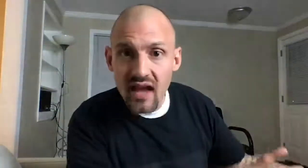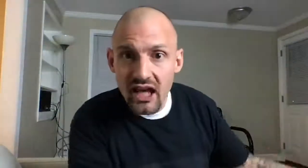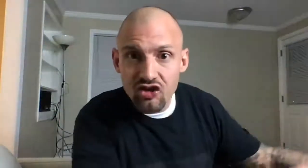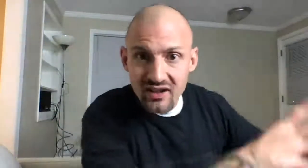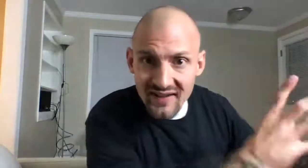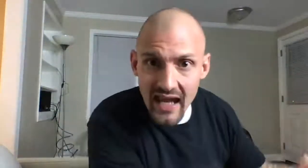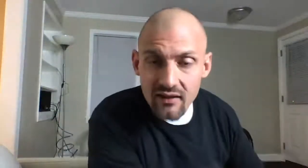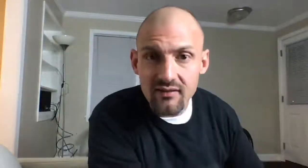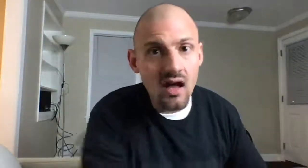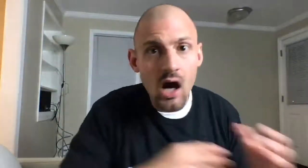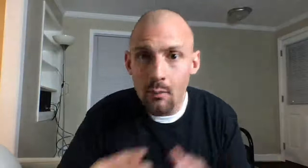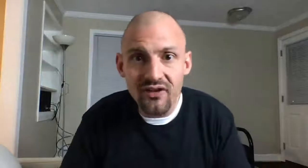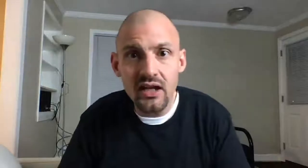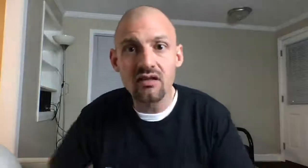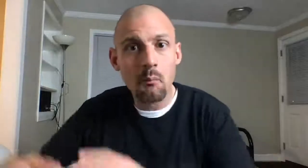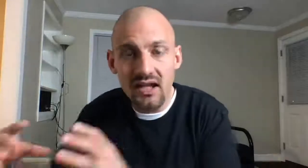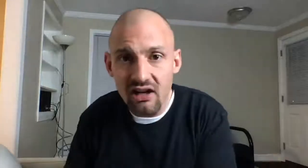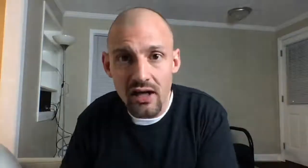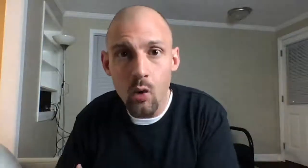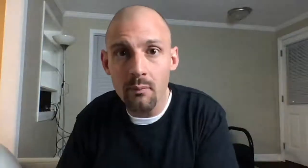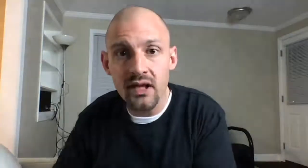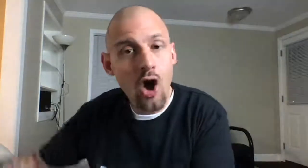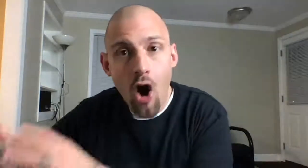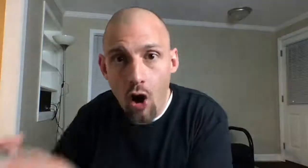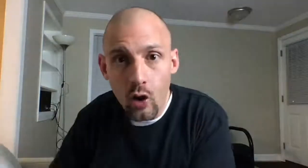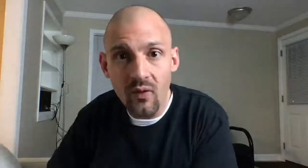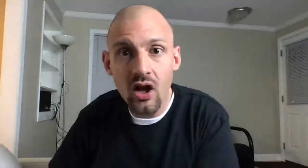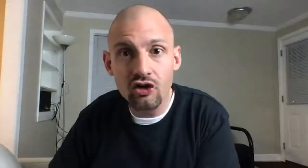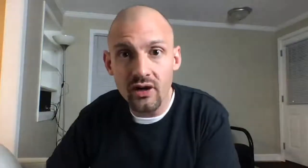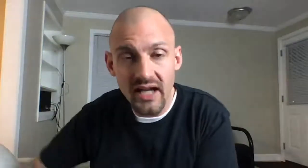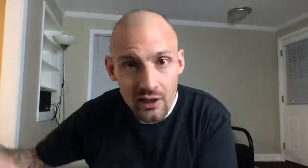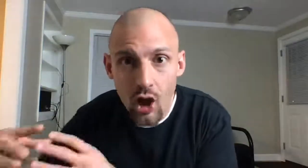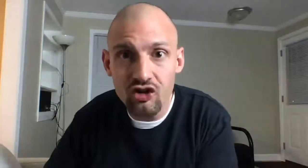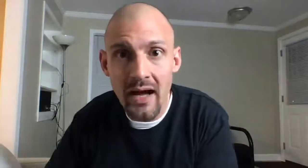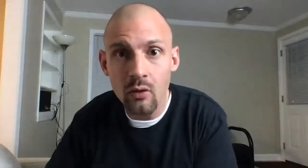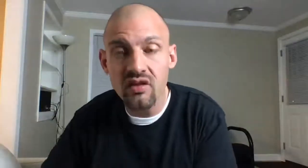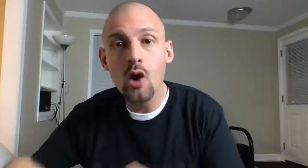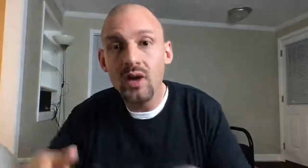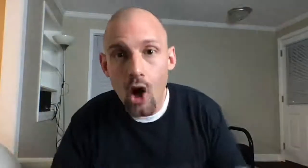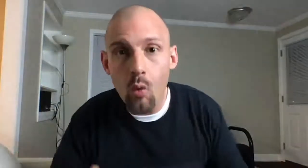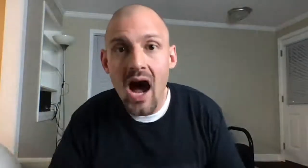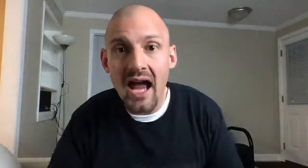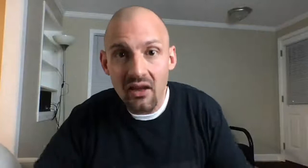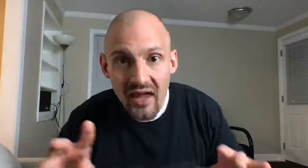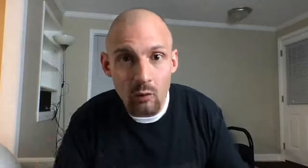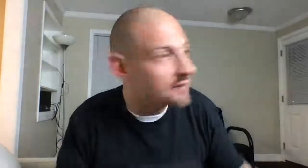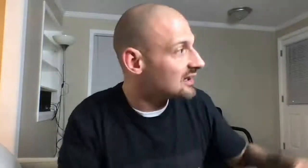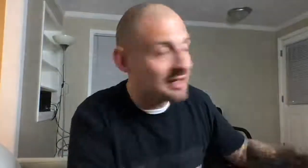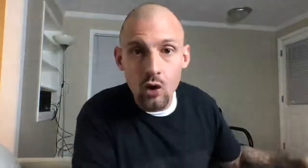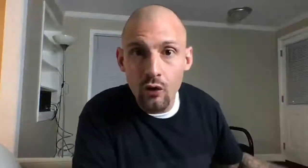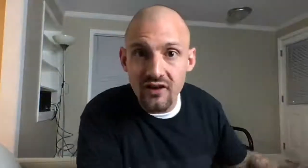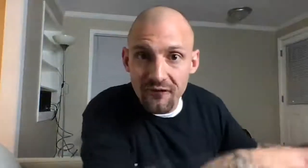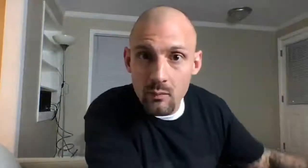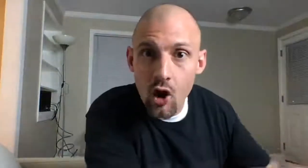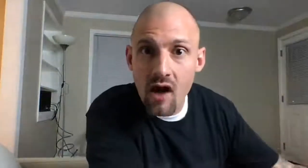they staged tanks, Humvees, military equipment all over the country in large amounts. We know why they